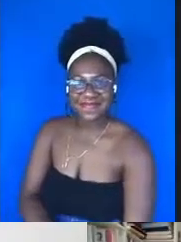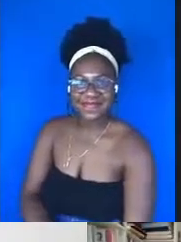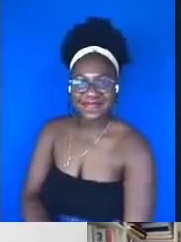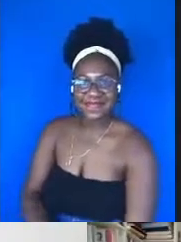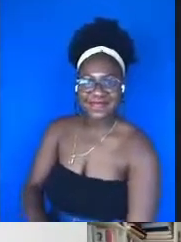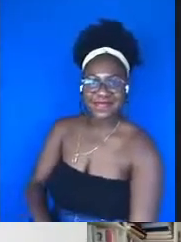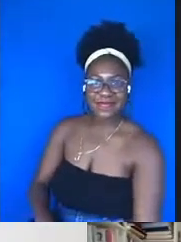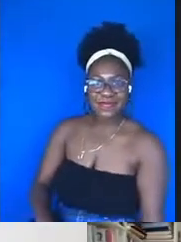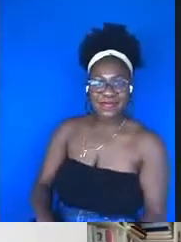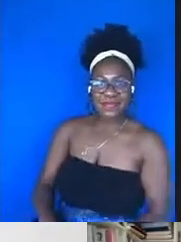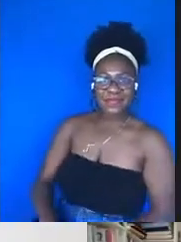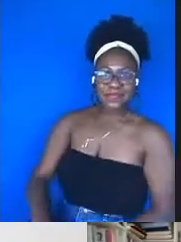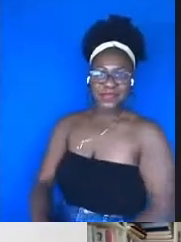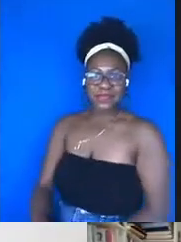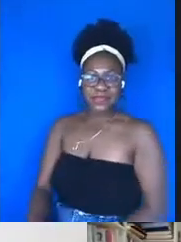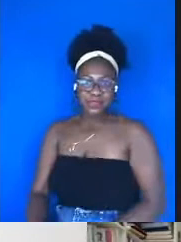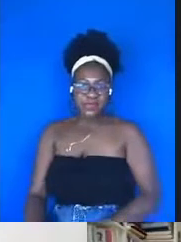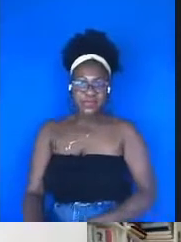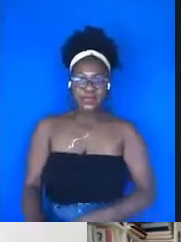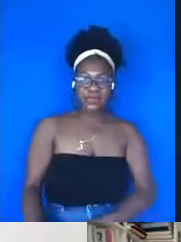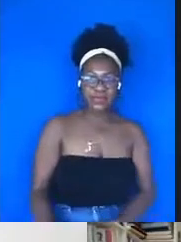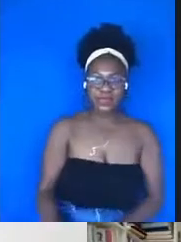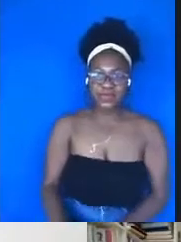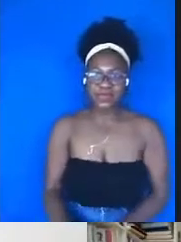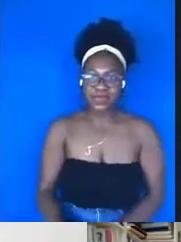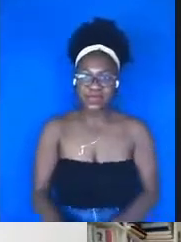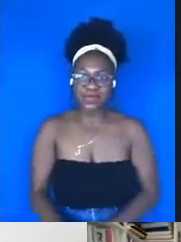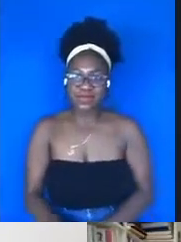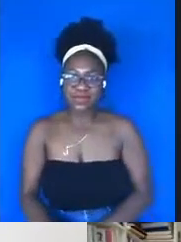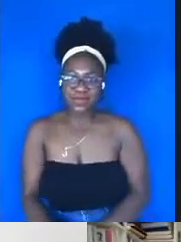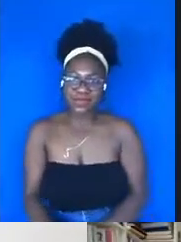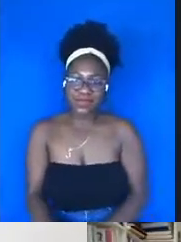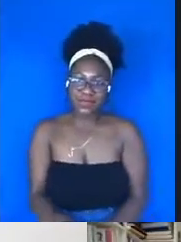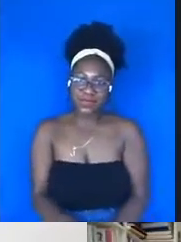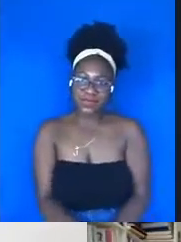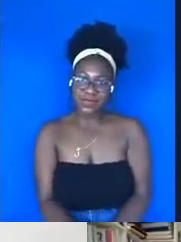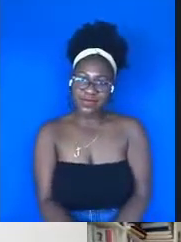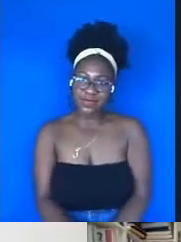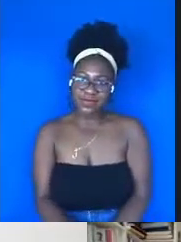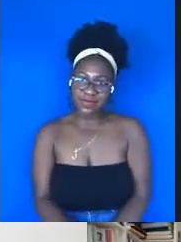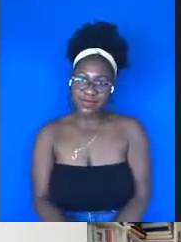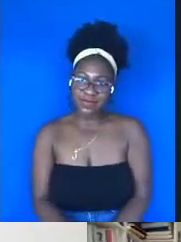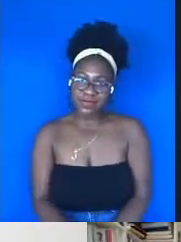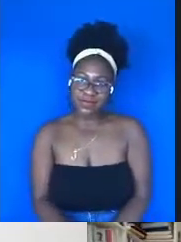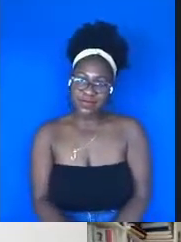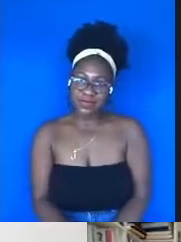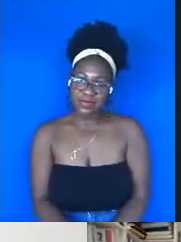And Migdalia, anything to add? Well, I was just going to say, I didn't really think about their bodies so much as their eyes and their